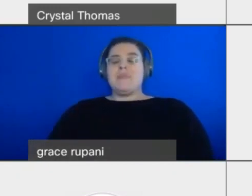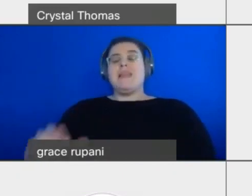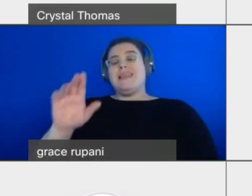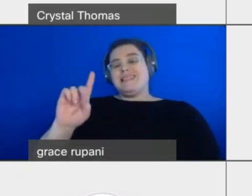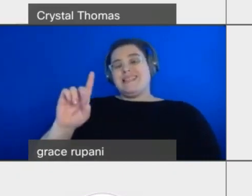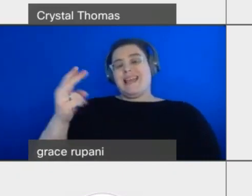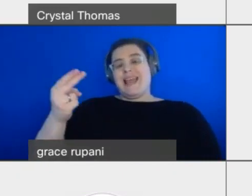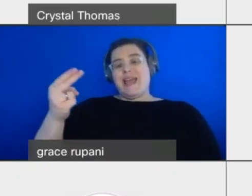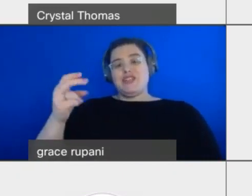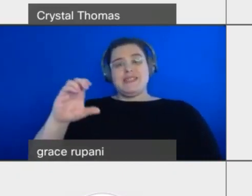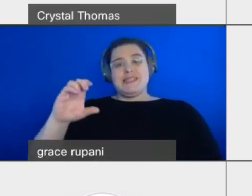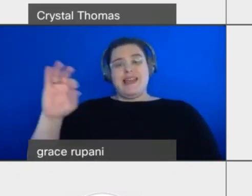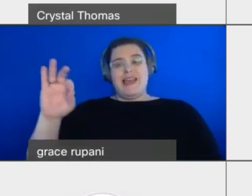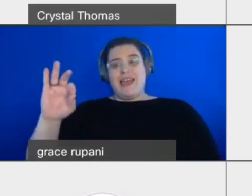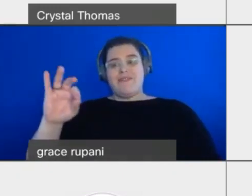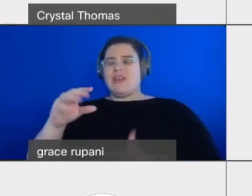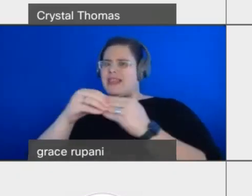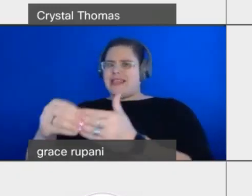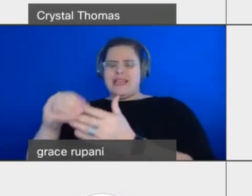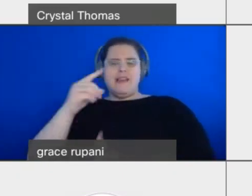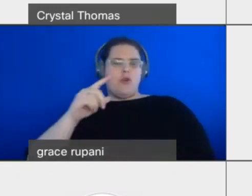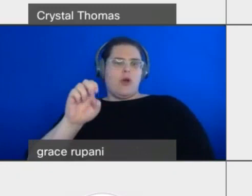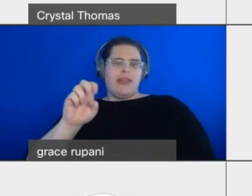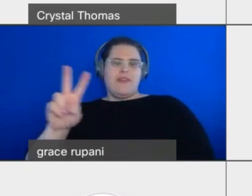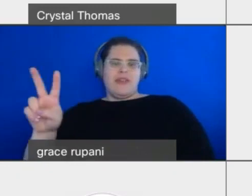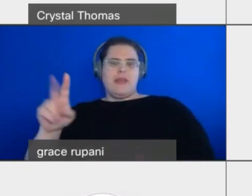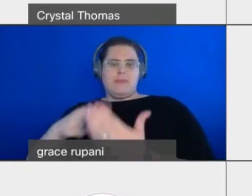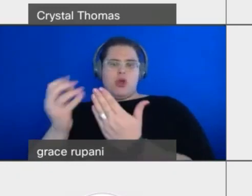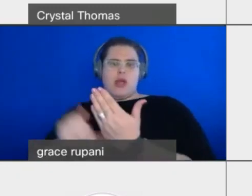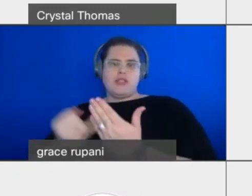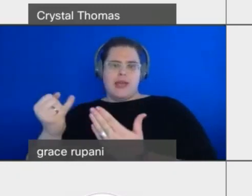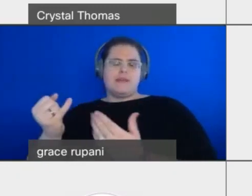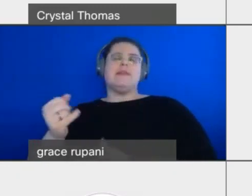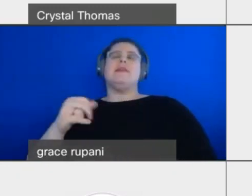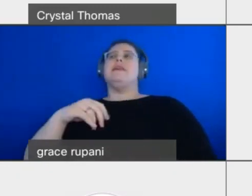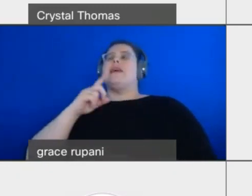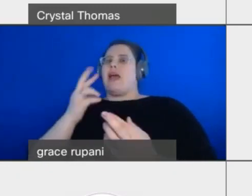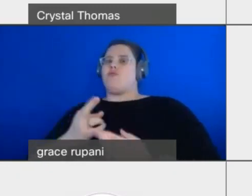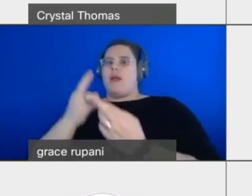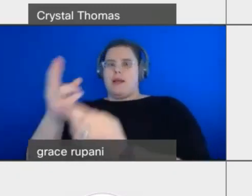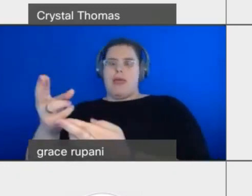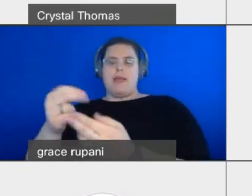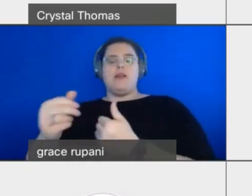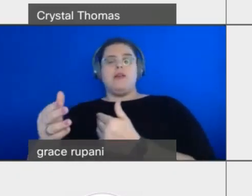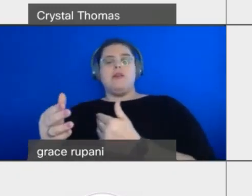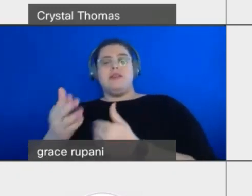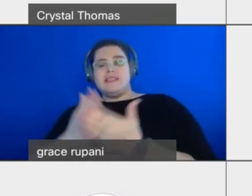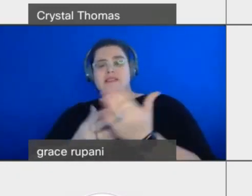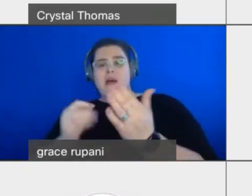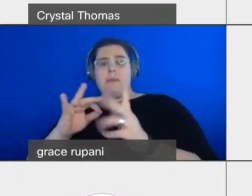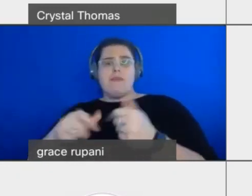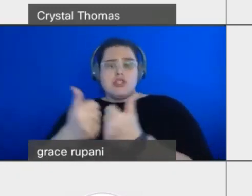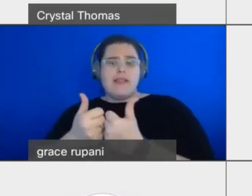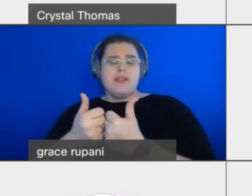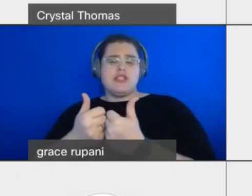lead agency for the EVV project, that you outline or send what are some of the challenges